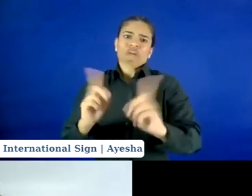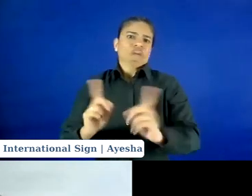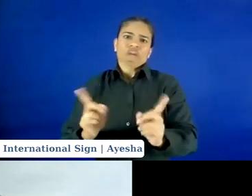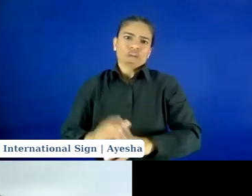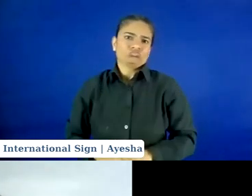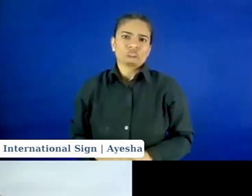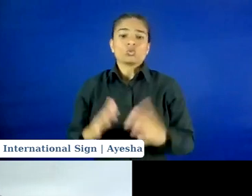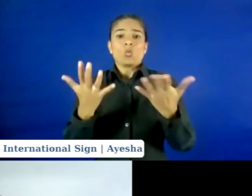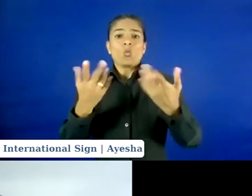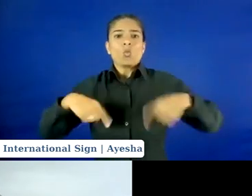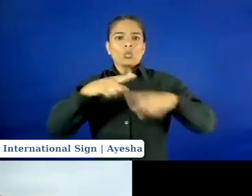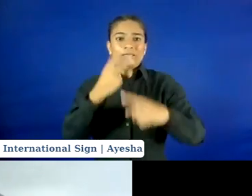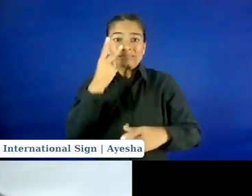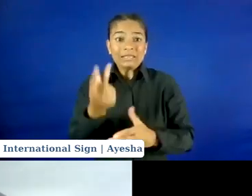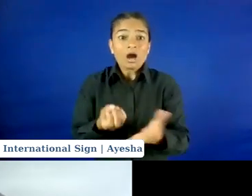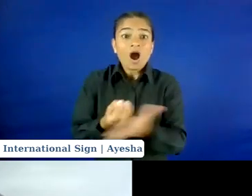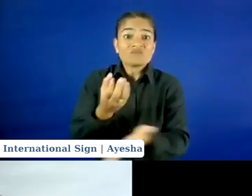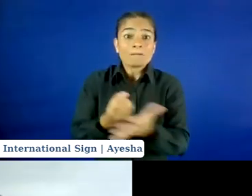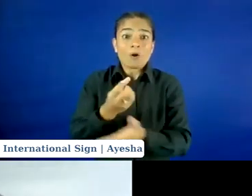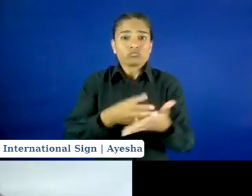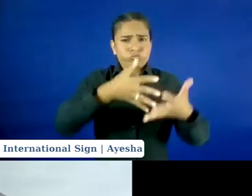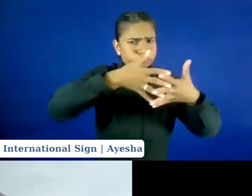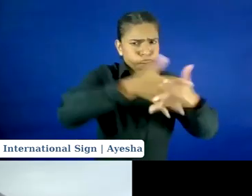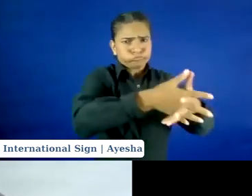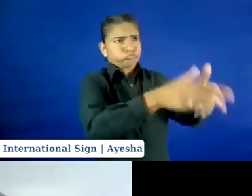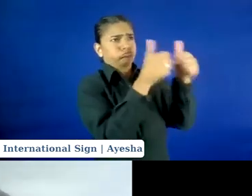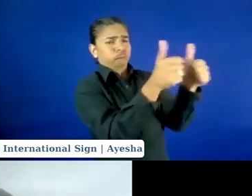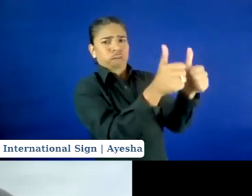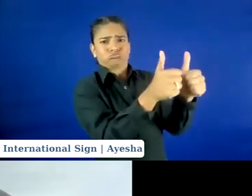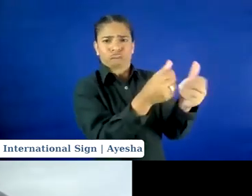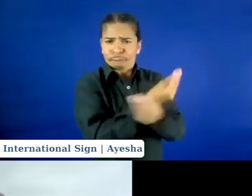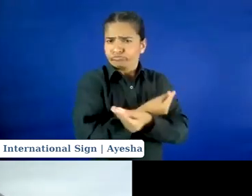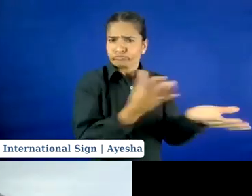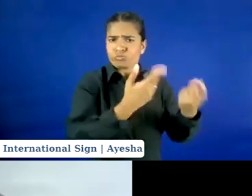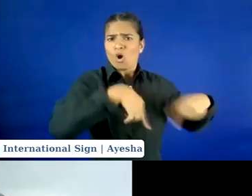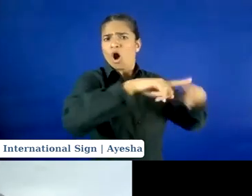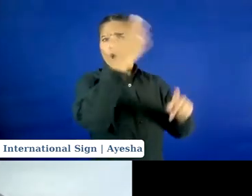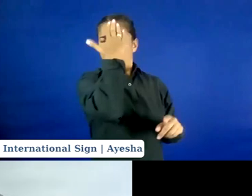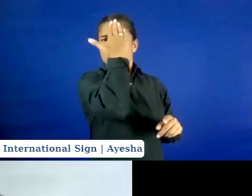rural areas, we need quite a lot of investment in communication for development